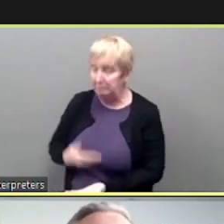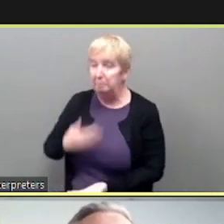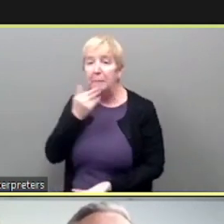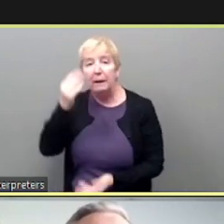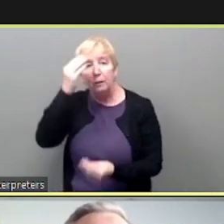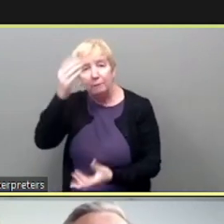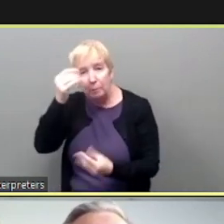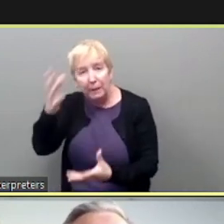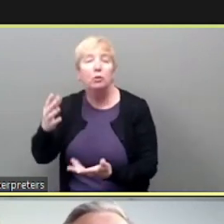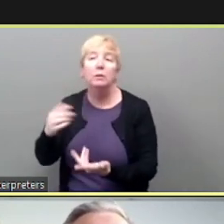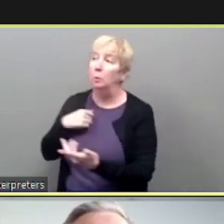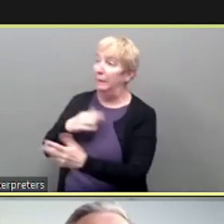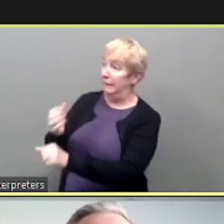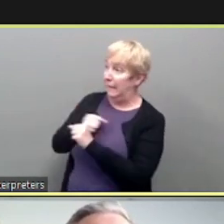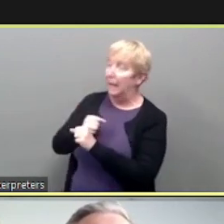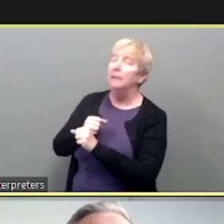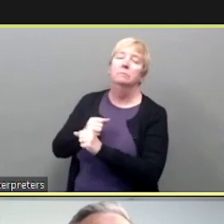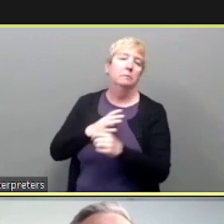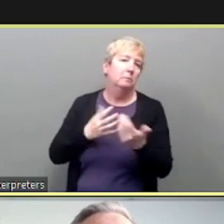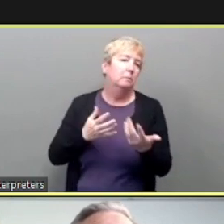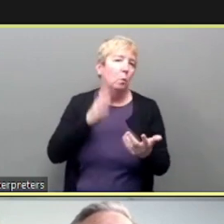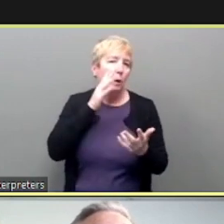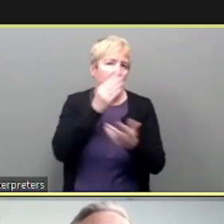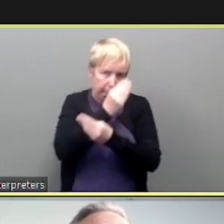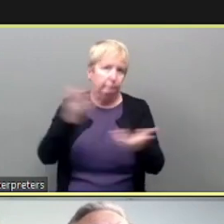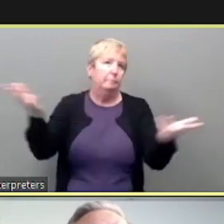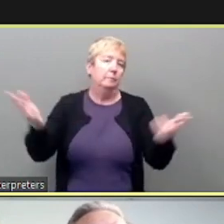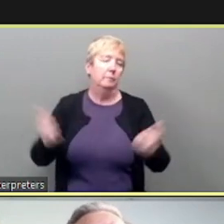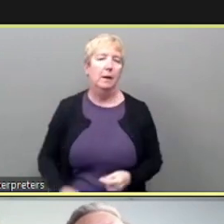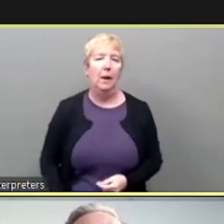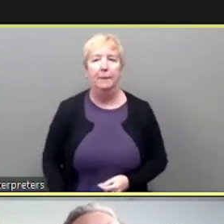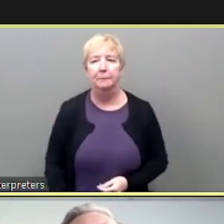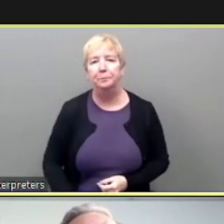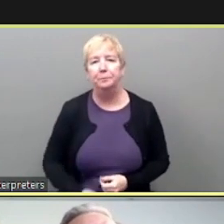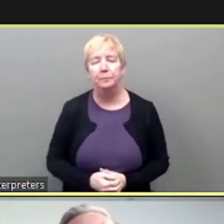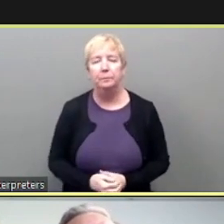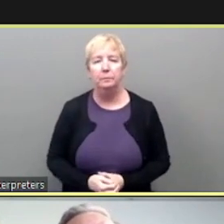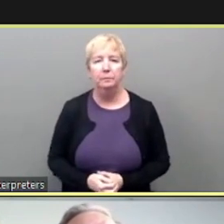information comes through, of course, we'll let you know immediately. Next slide.